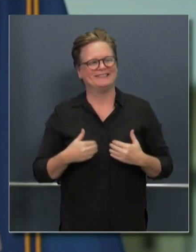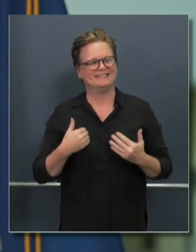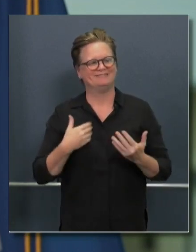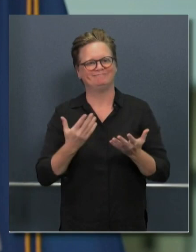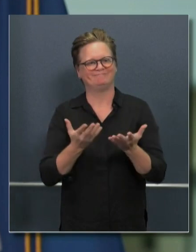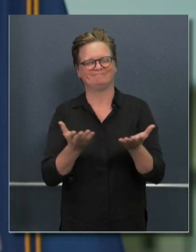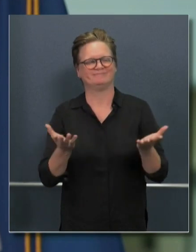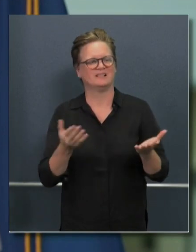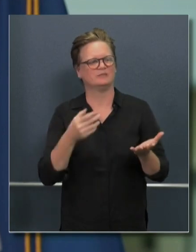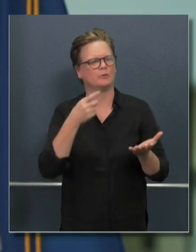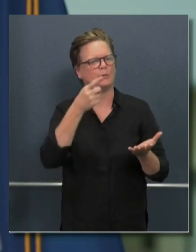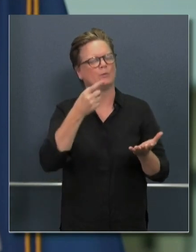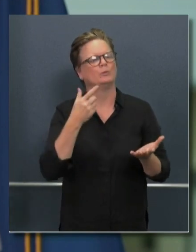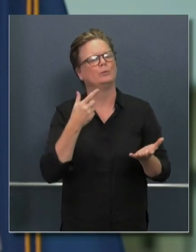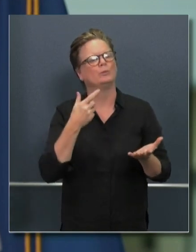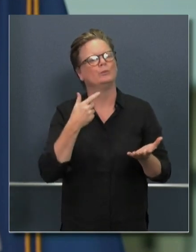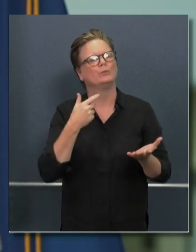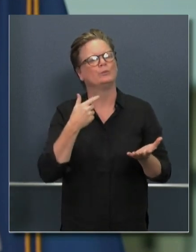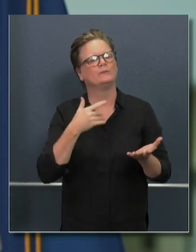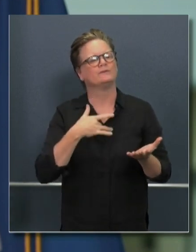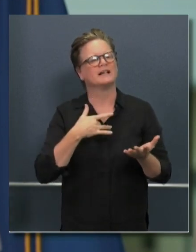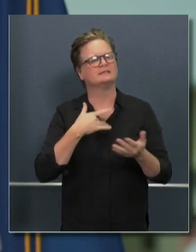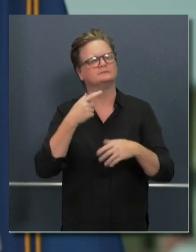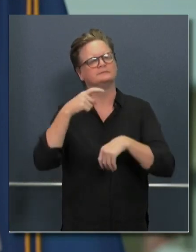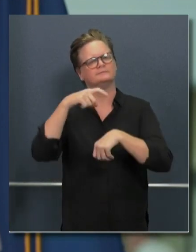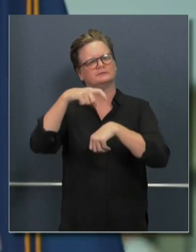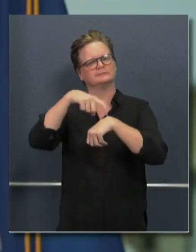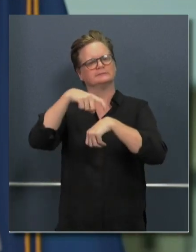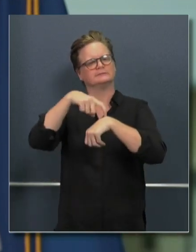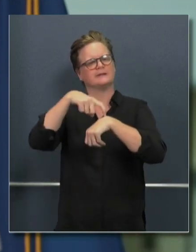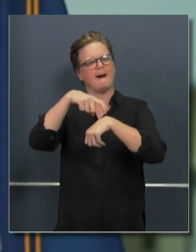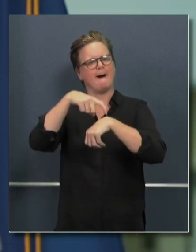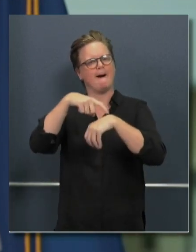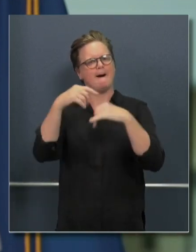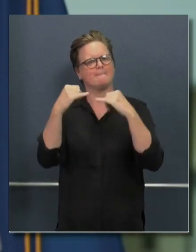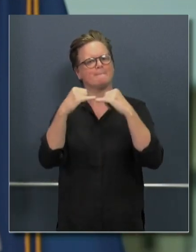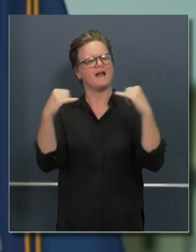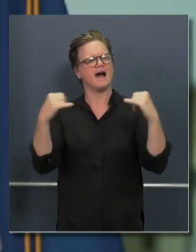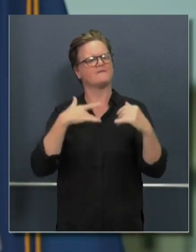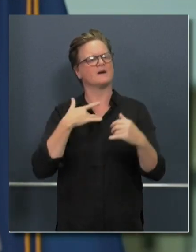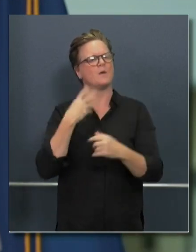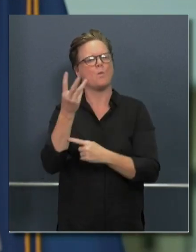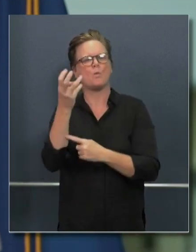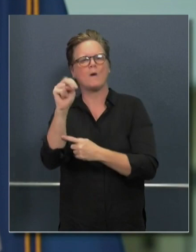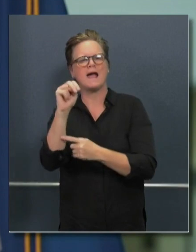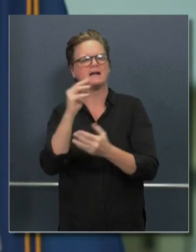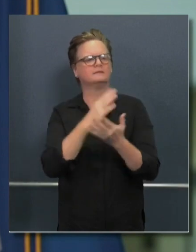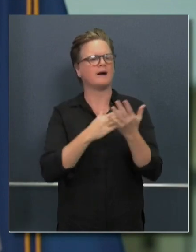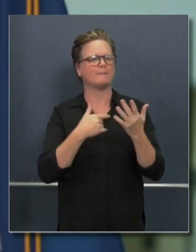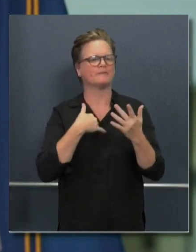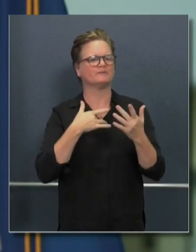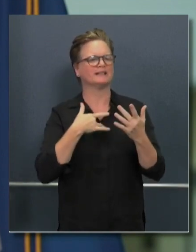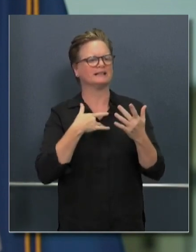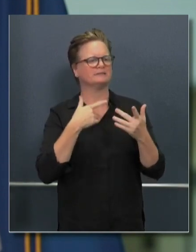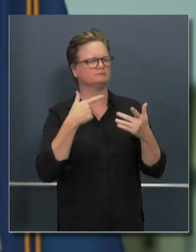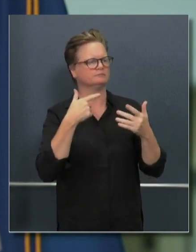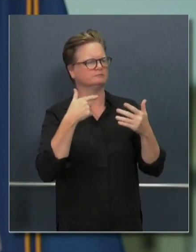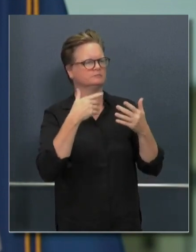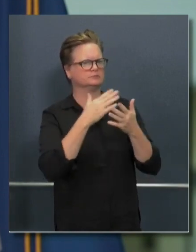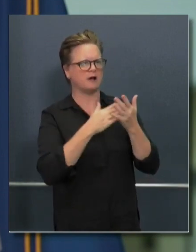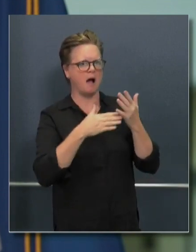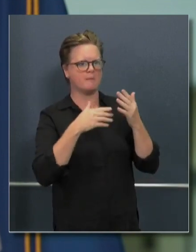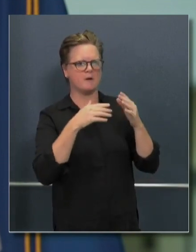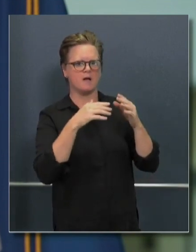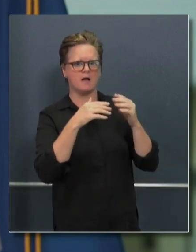little easier and maybe move towards getting deeper into the recovery mode? Well, it just, at the end of the day, 40 million souls.